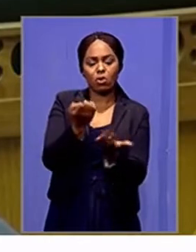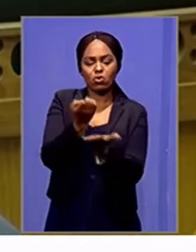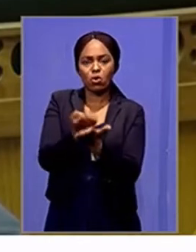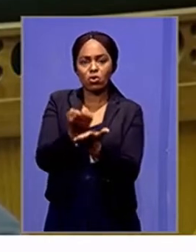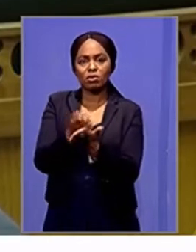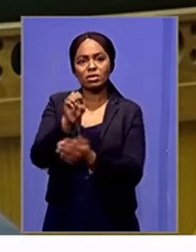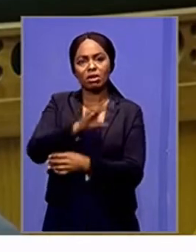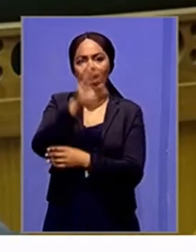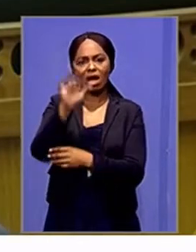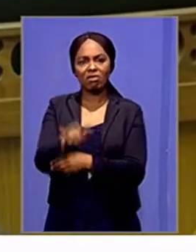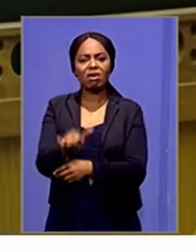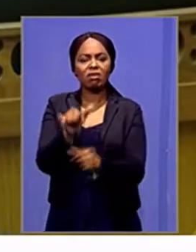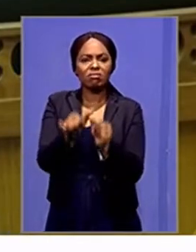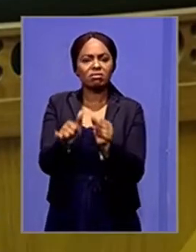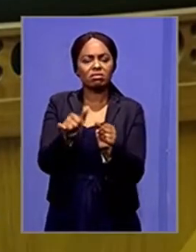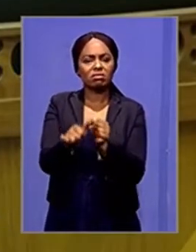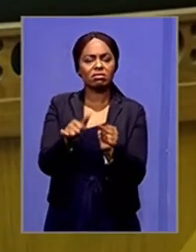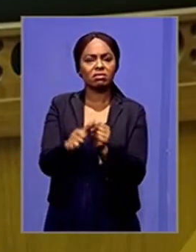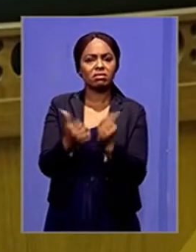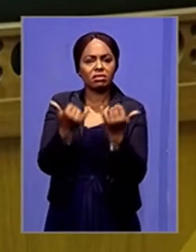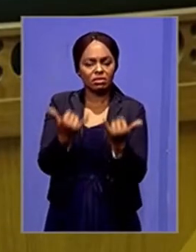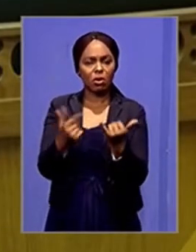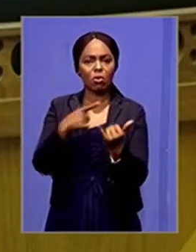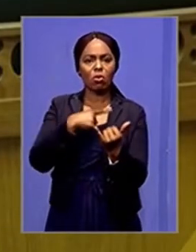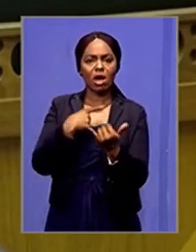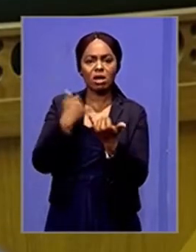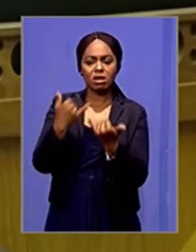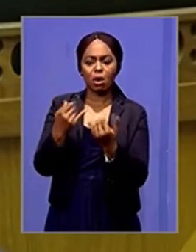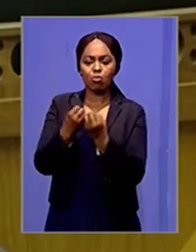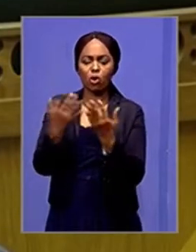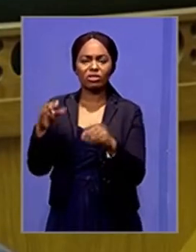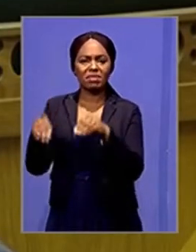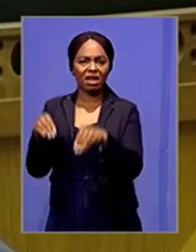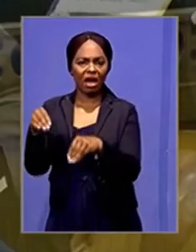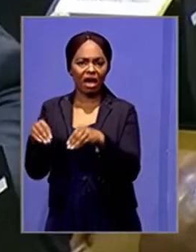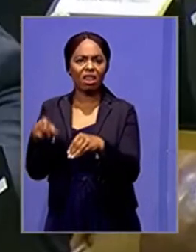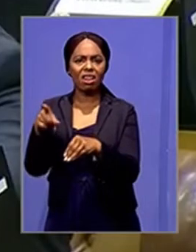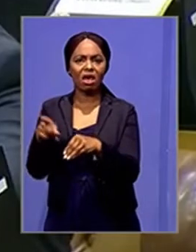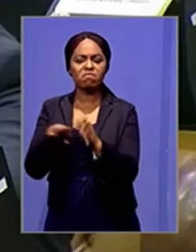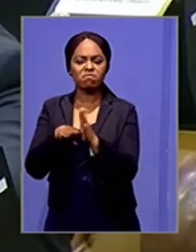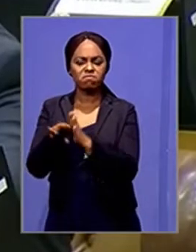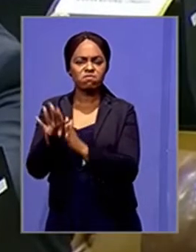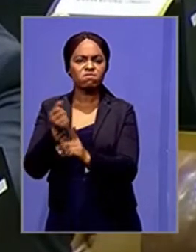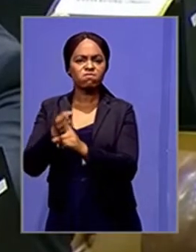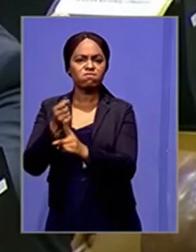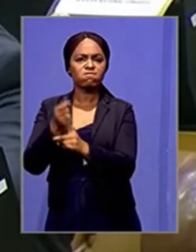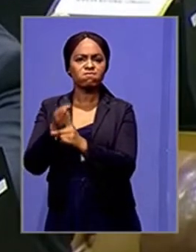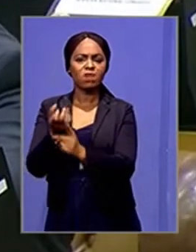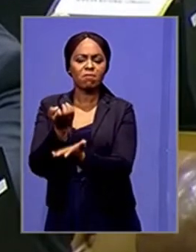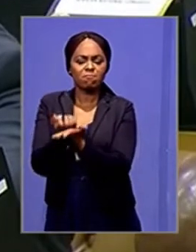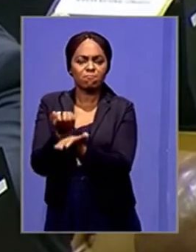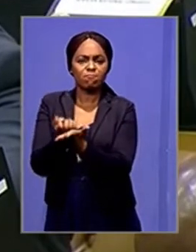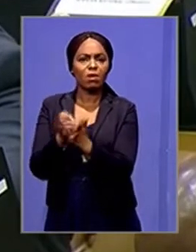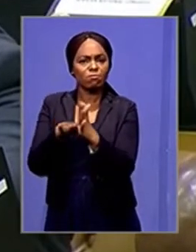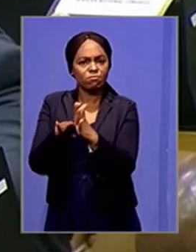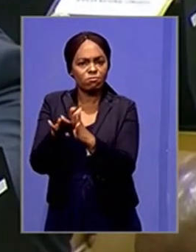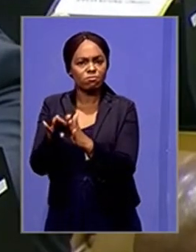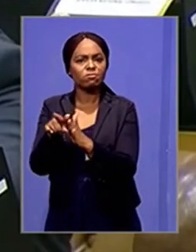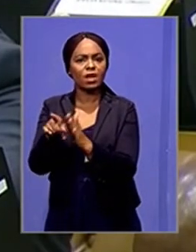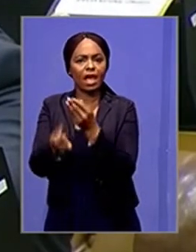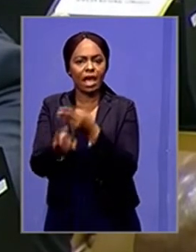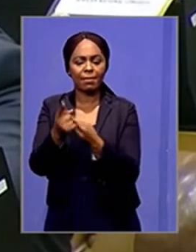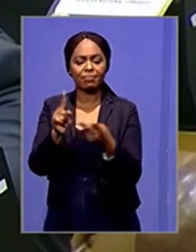ga mathata a. E thekgwa ke kgolo ya kgahlego go ditšweletša tša meepo tša monogae go hlotšego kgolo ya letseno ya